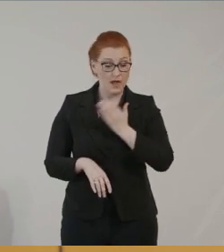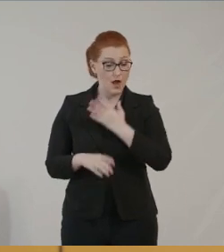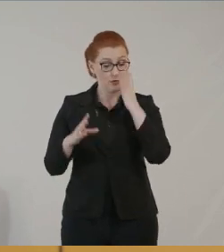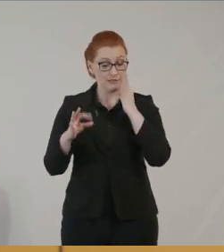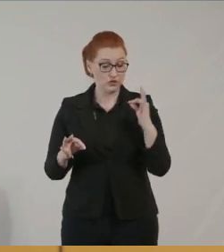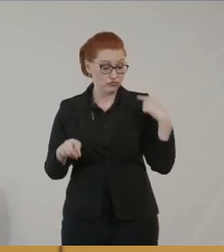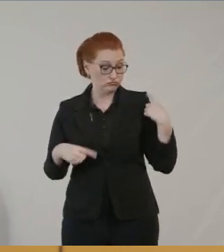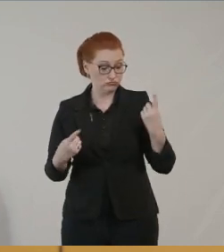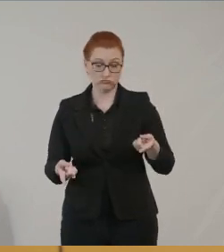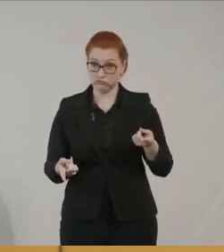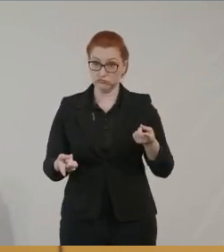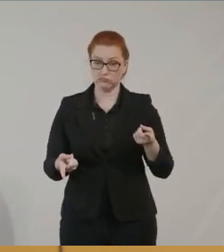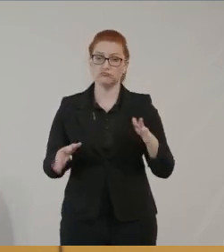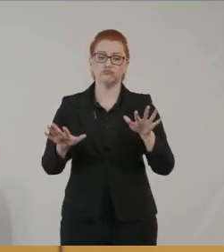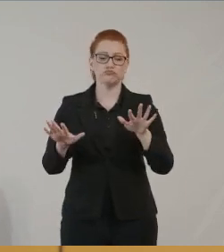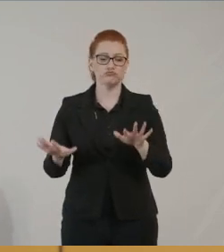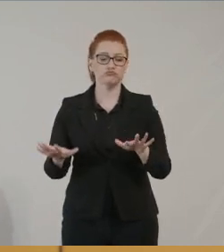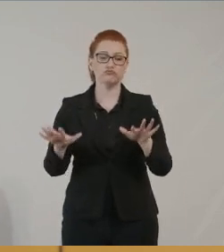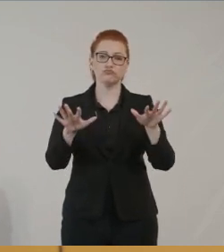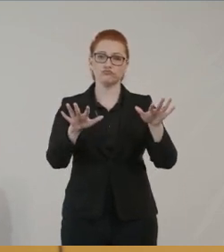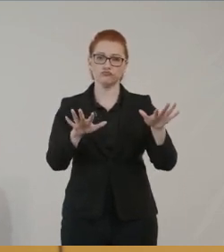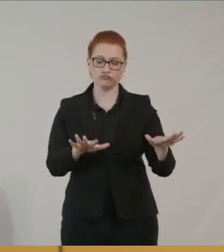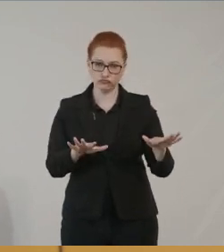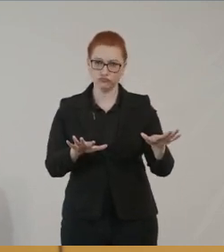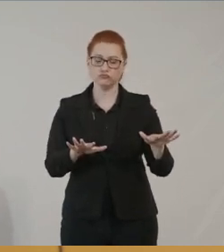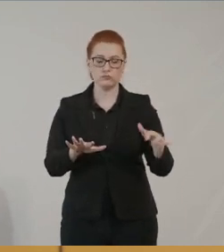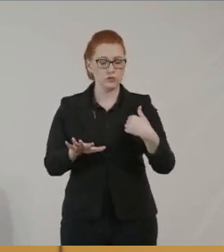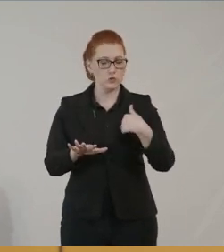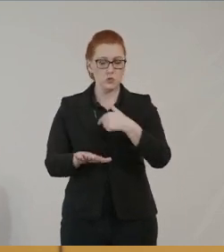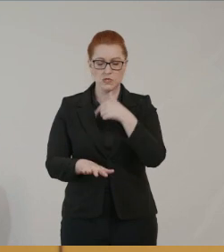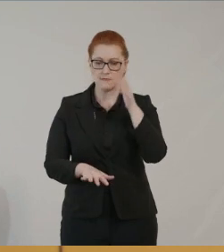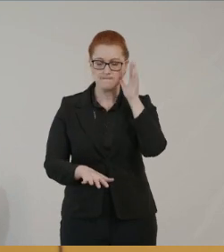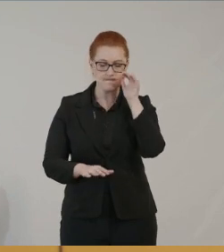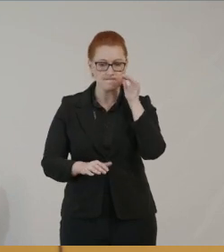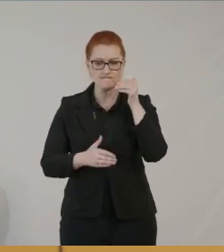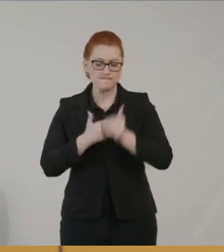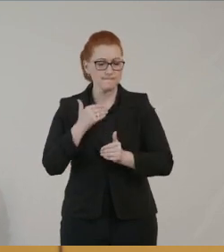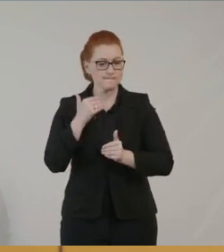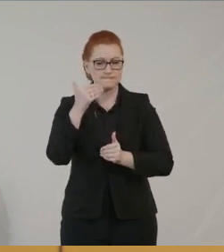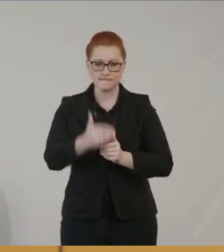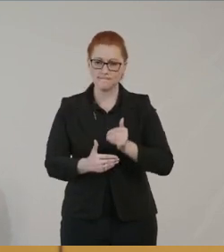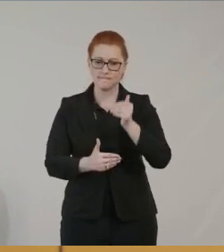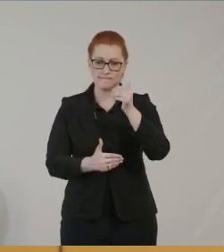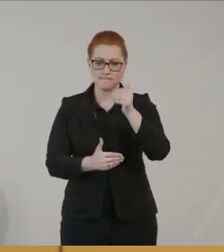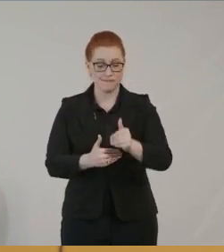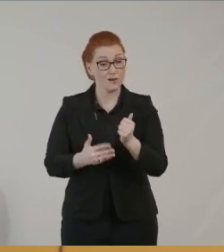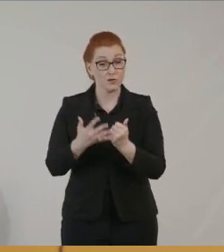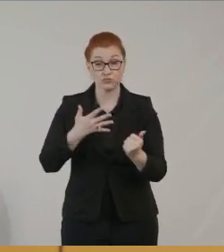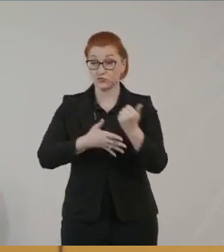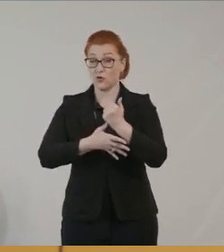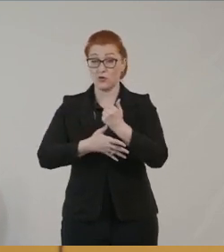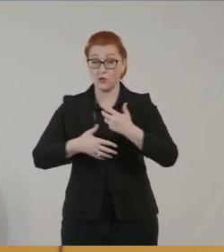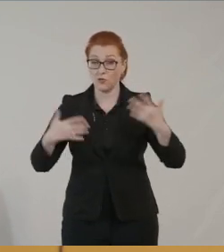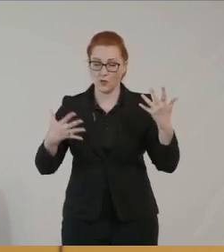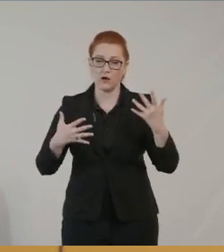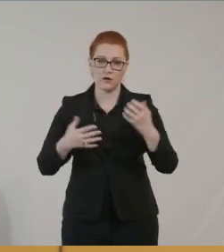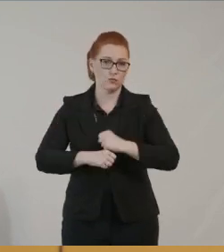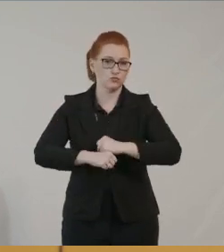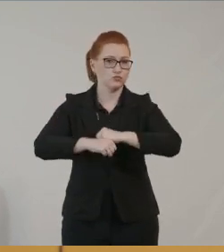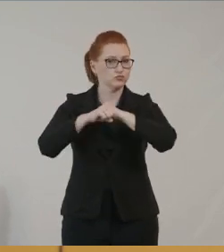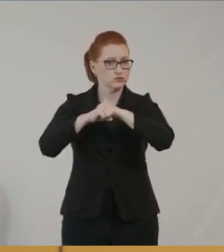a sense of urgency, a focus on protecting public health first and foremost. We've talked